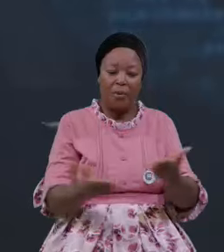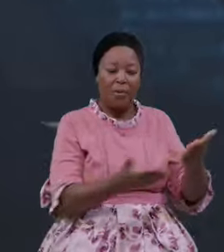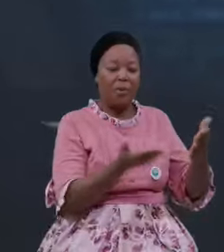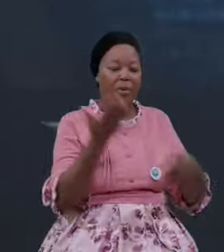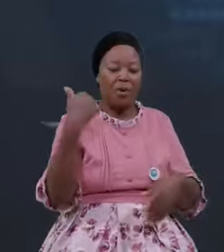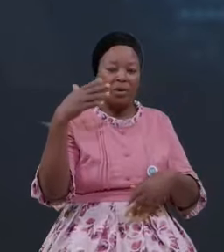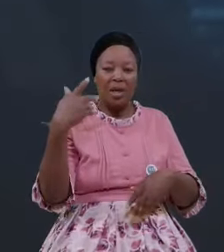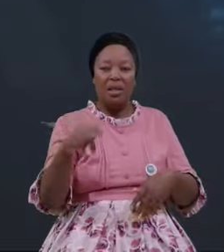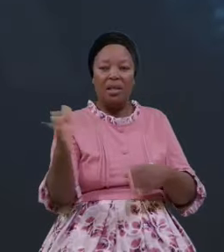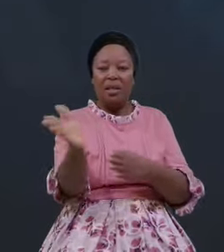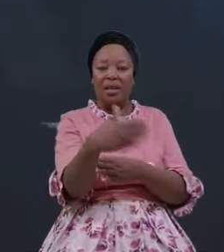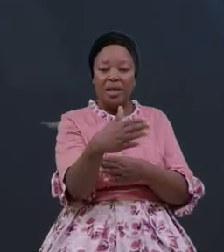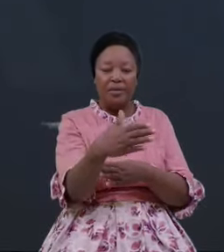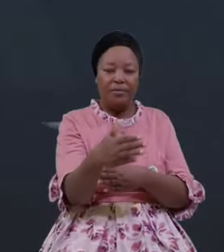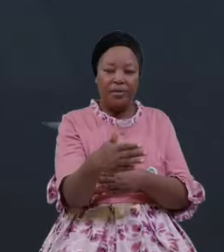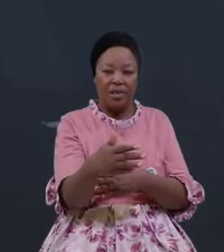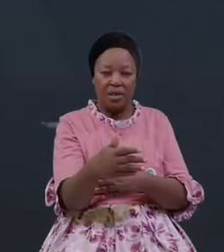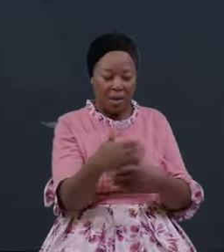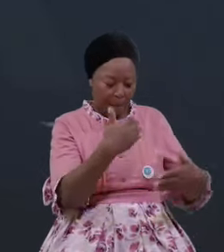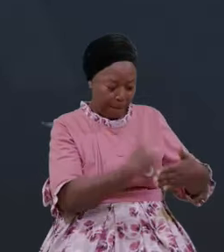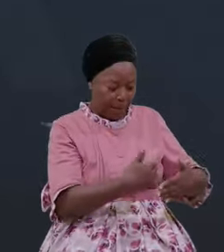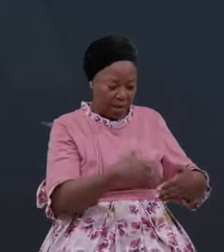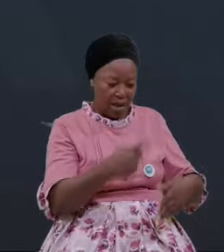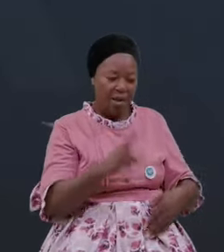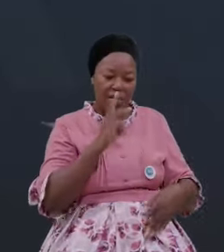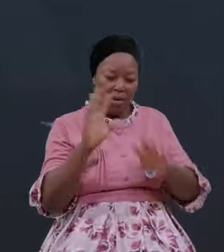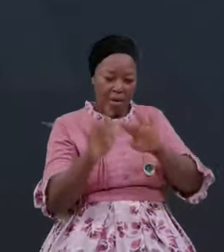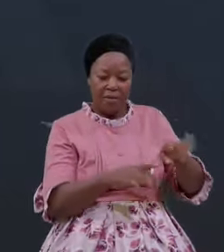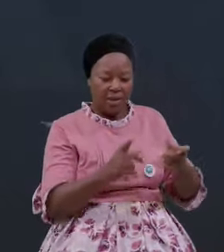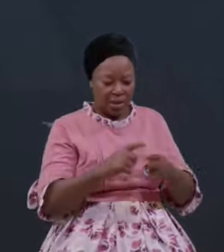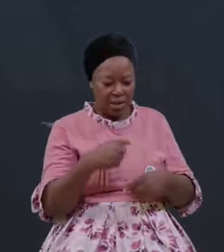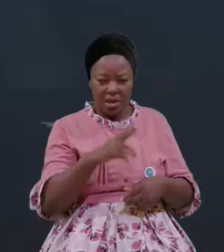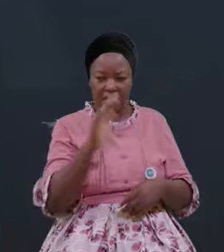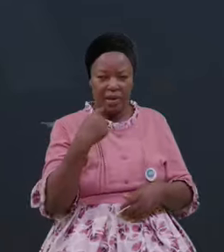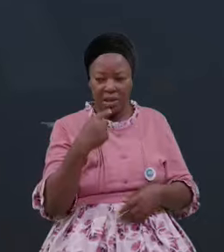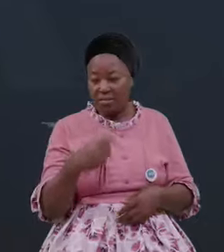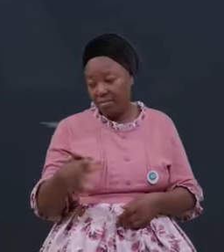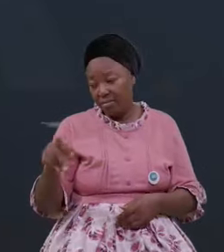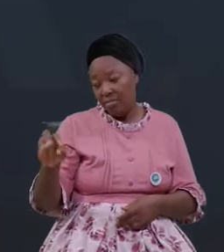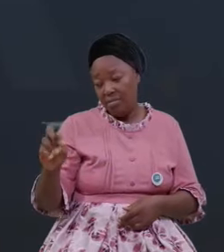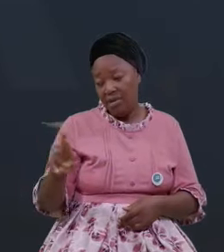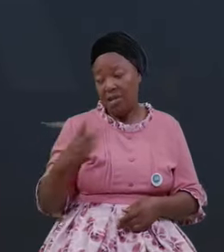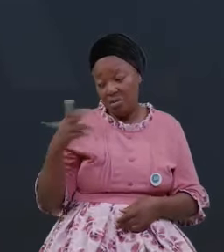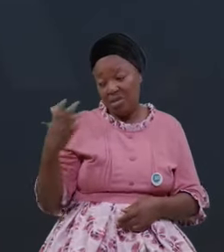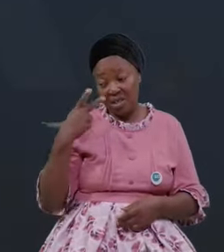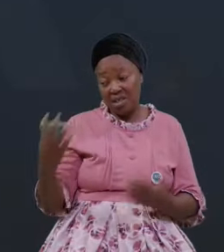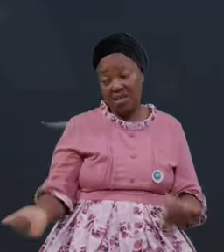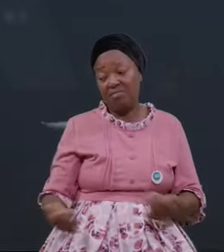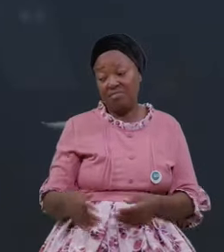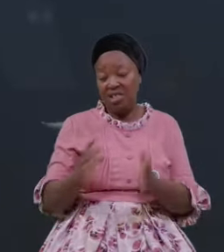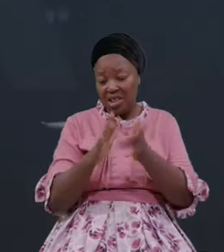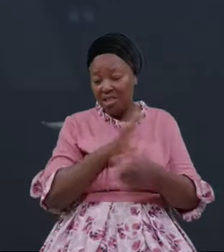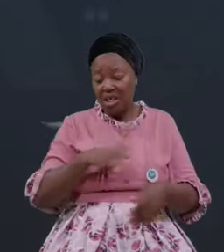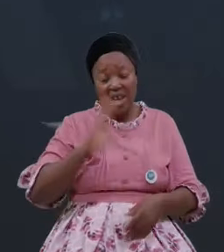upshore. And he didn't say, Peter, you see now, you denied me three